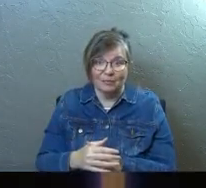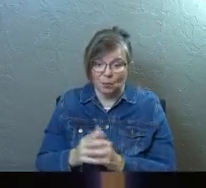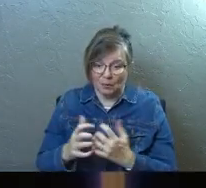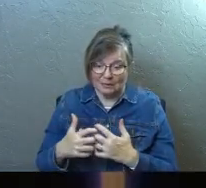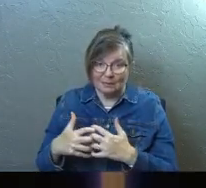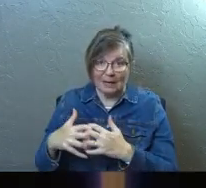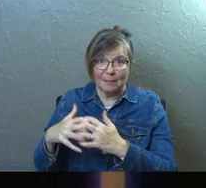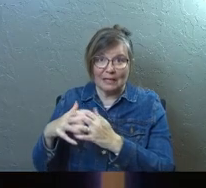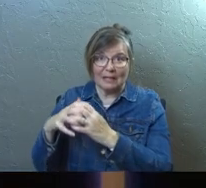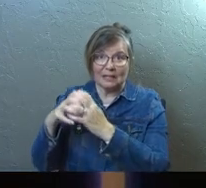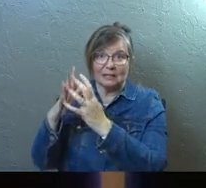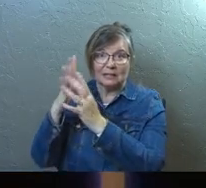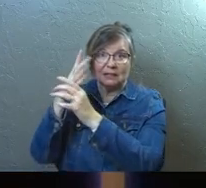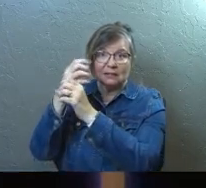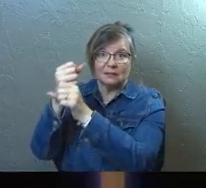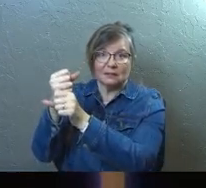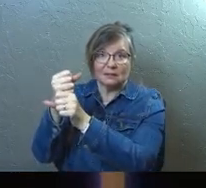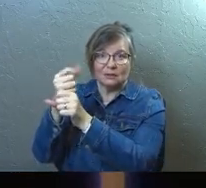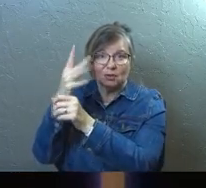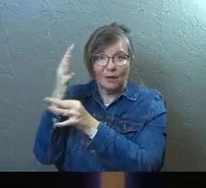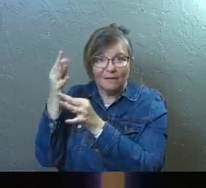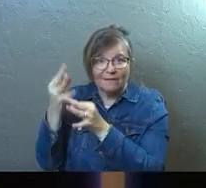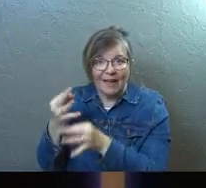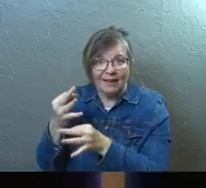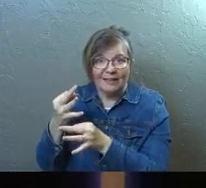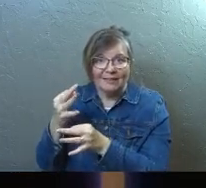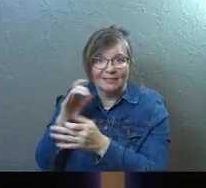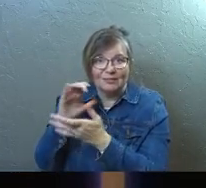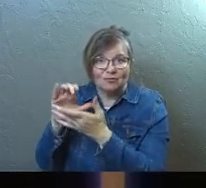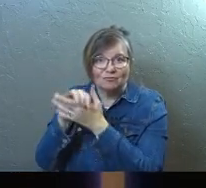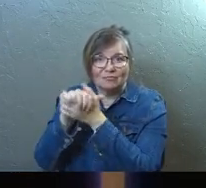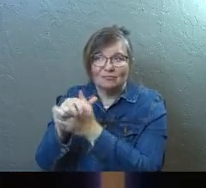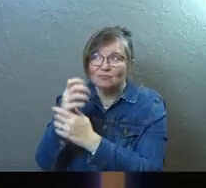been built? Your faith, your trust.